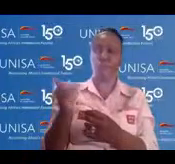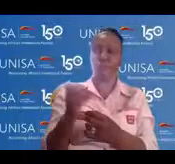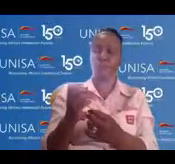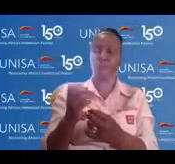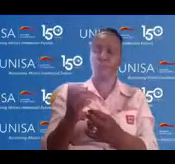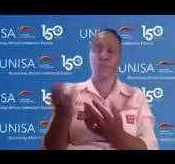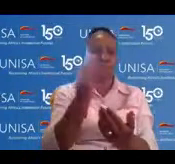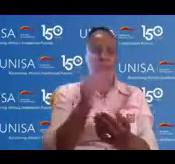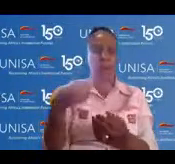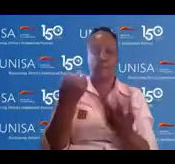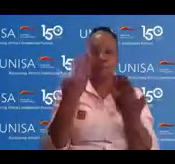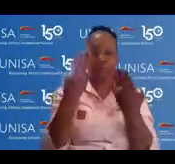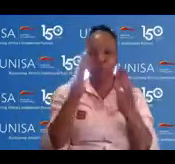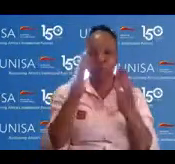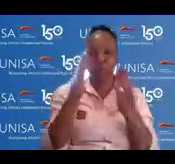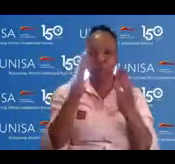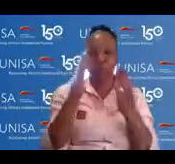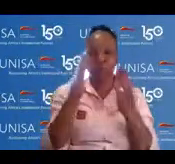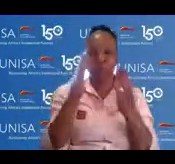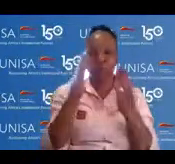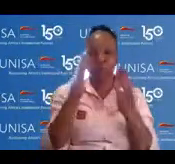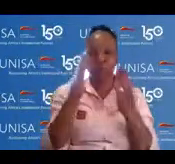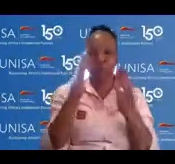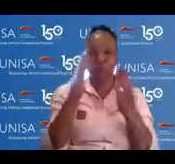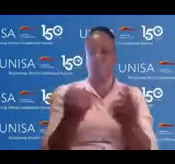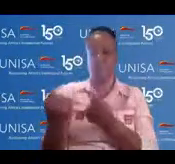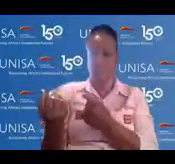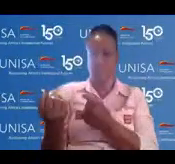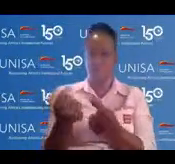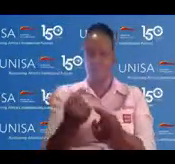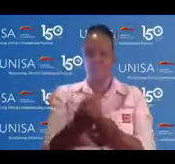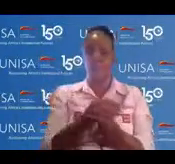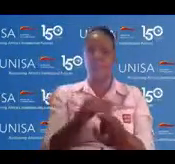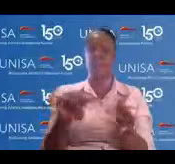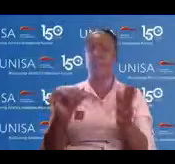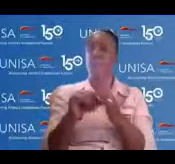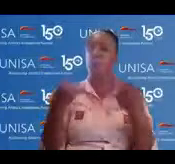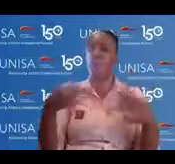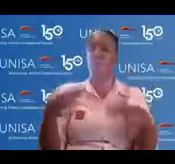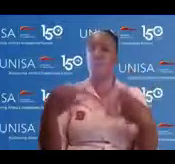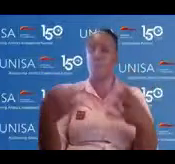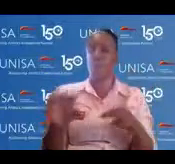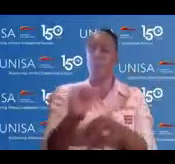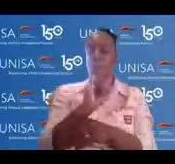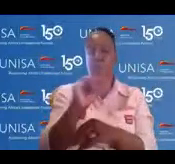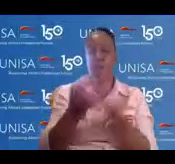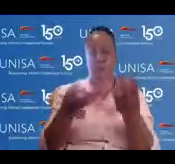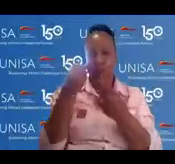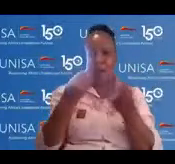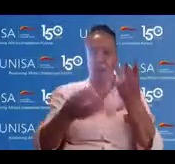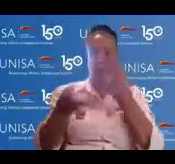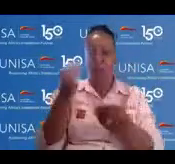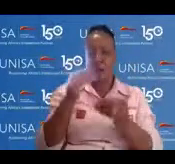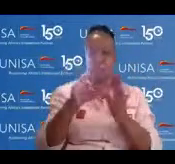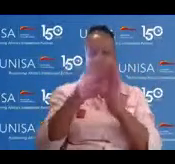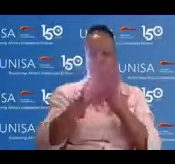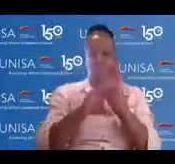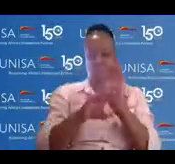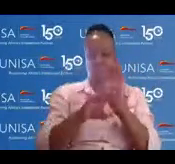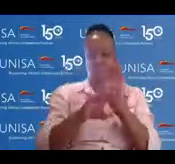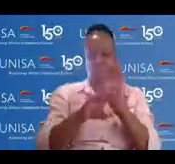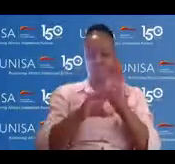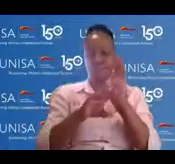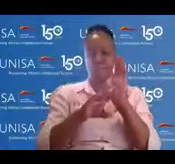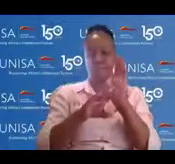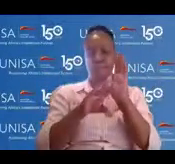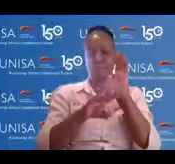then lastly, but probably the most important, is your learning is reduced. If you are in